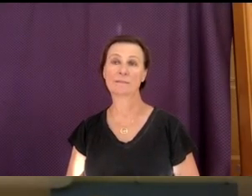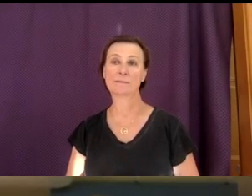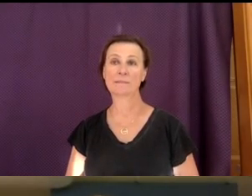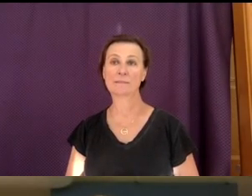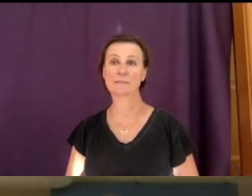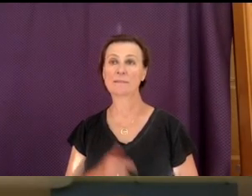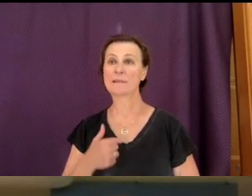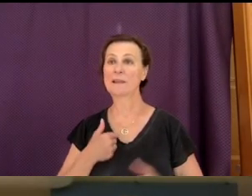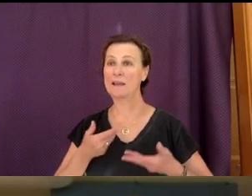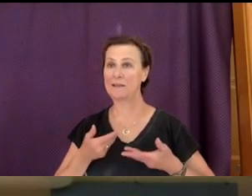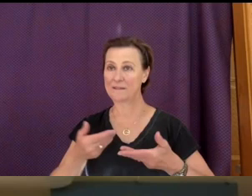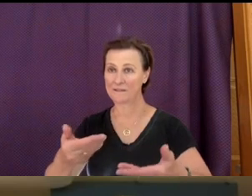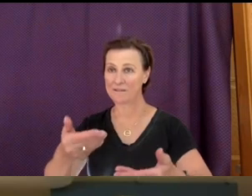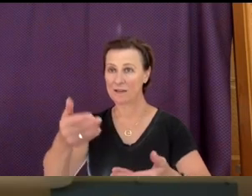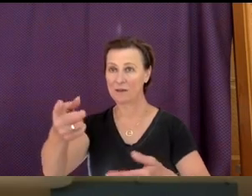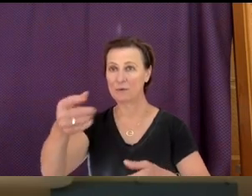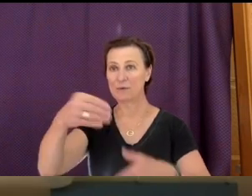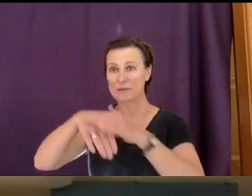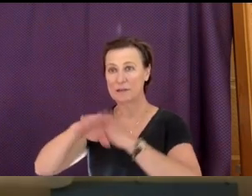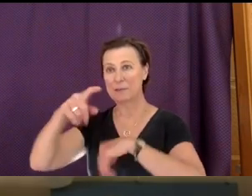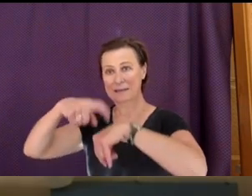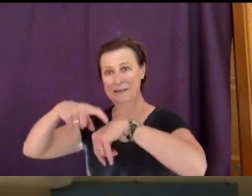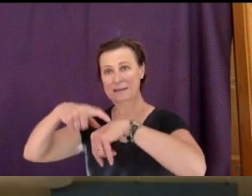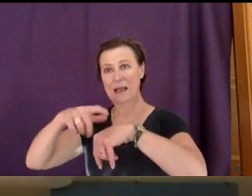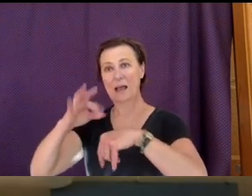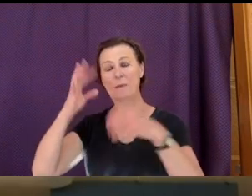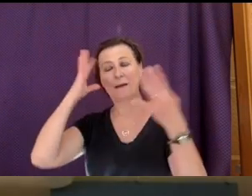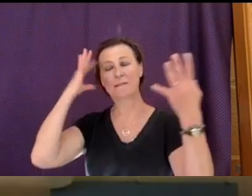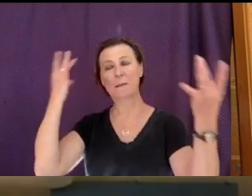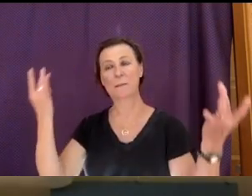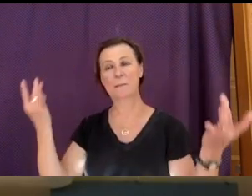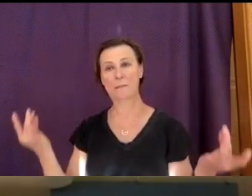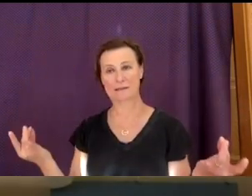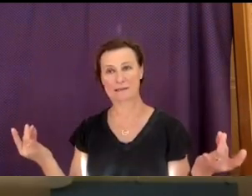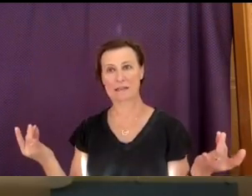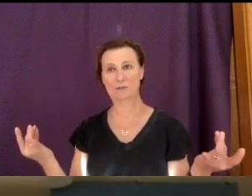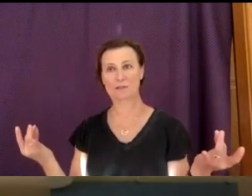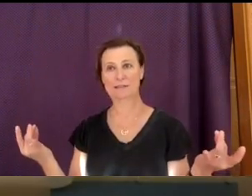I invite you now to enter into a time of meditation.